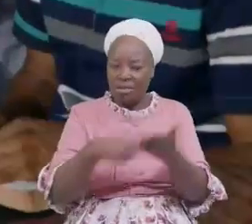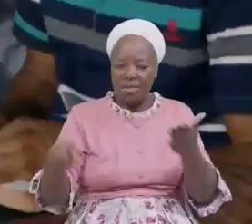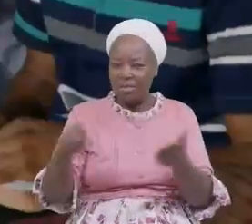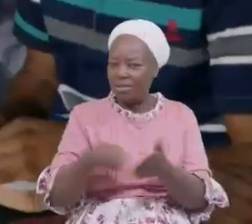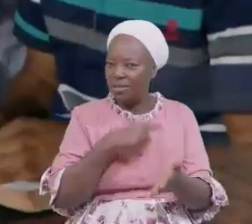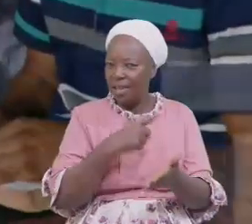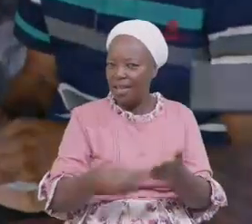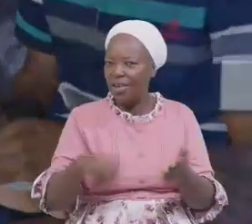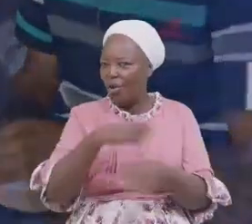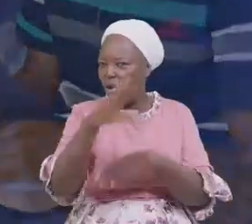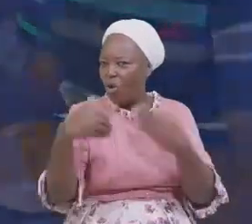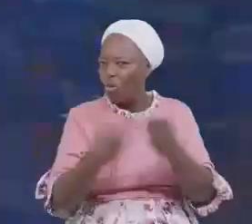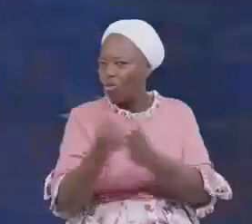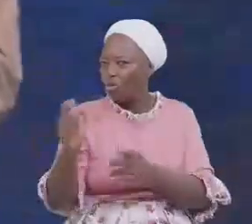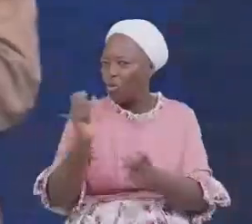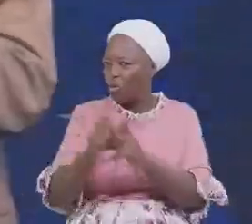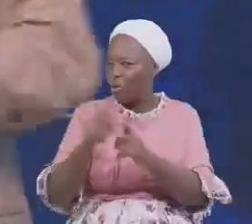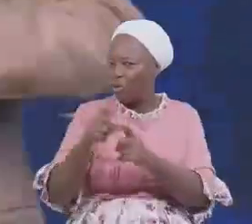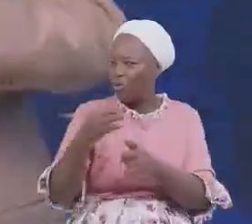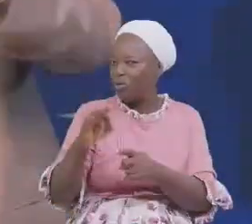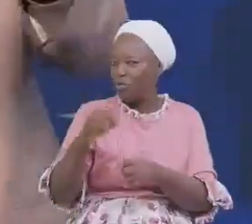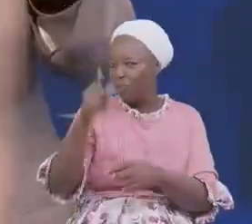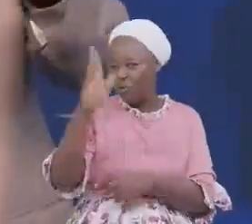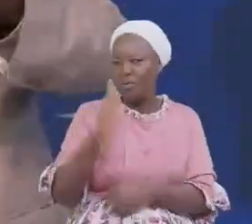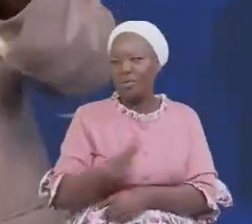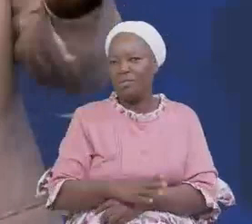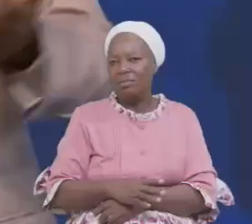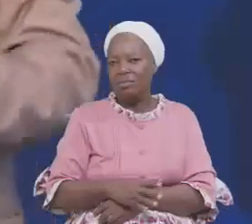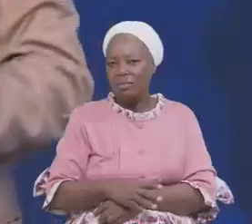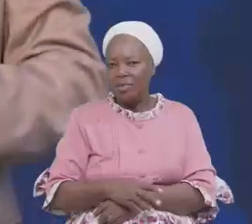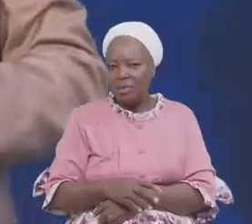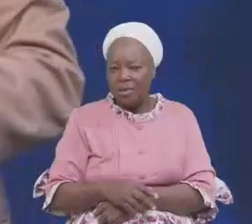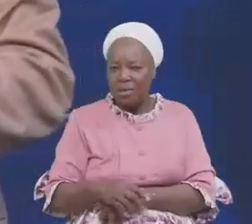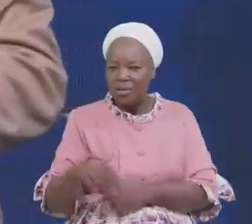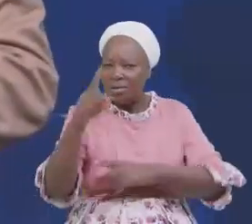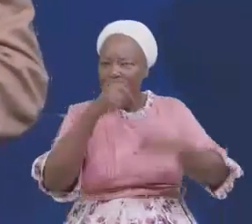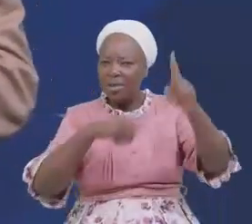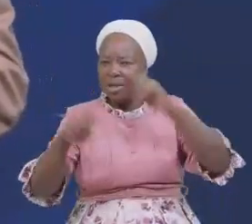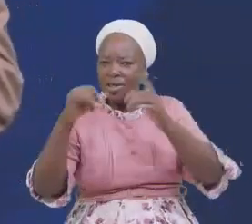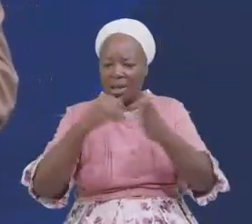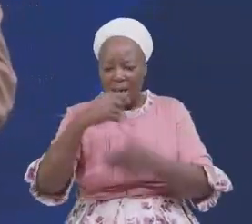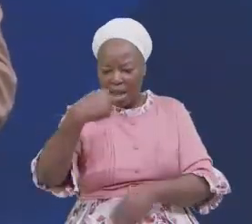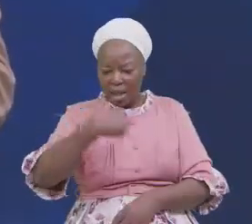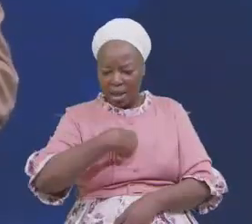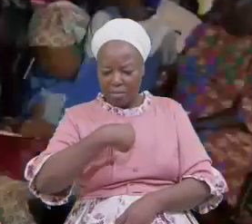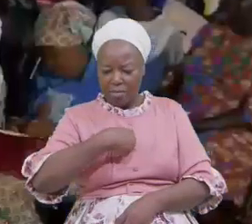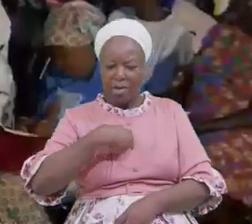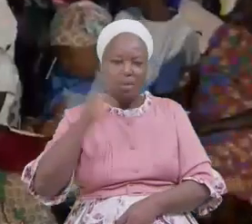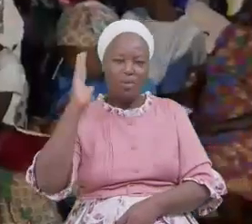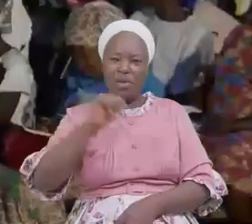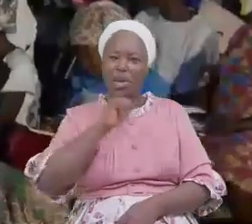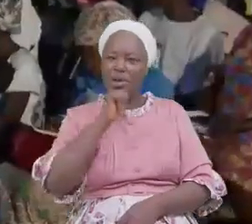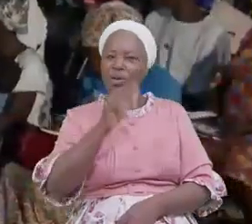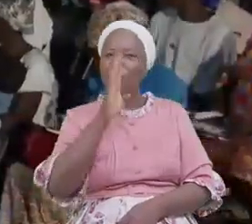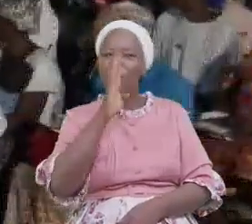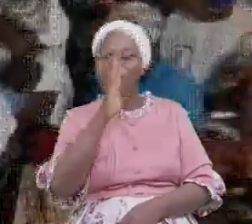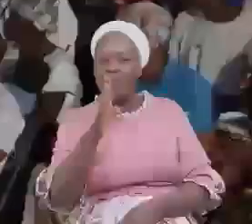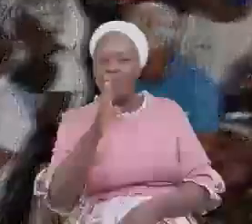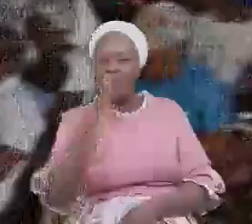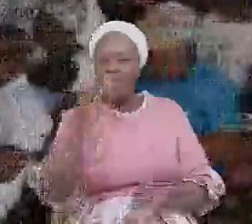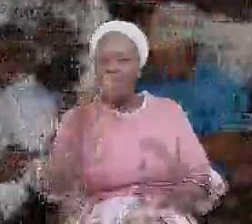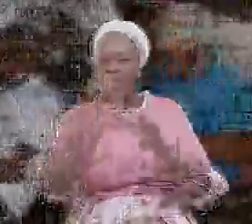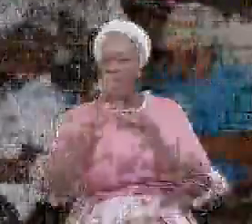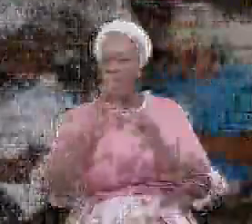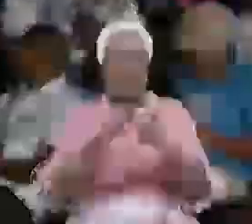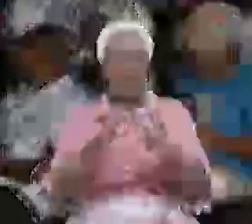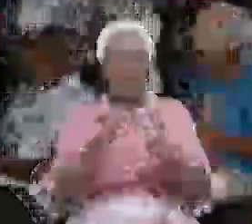that corner? I said, I will not be. Say that. In the corner